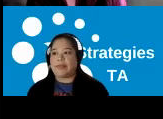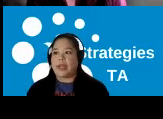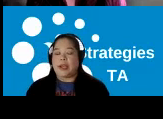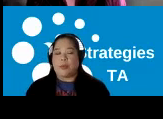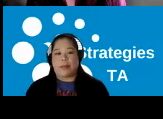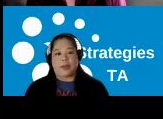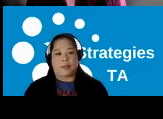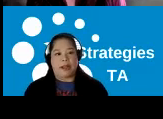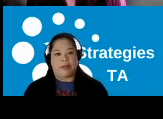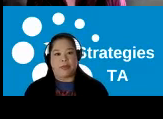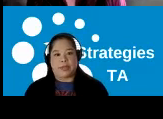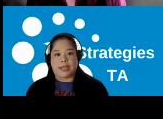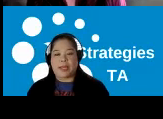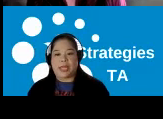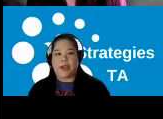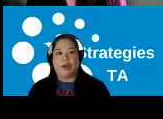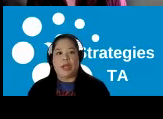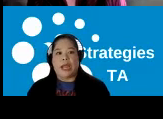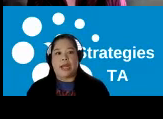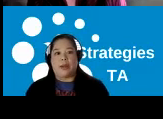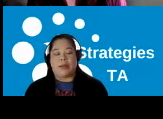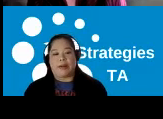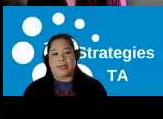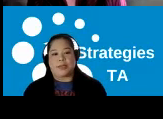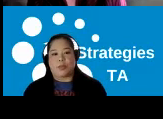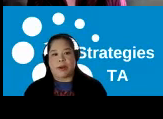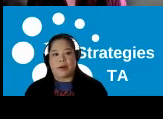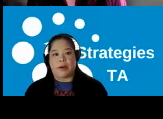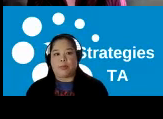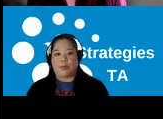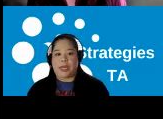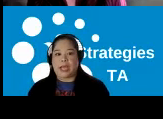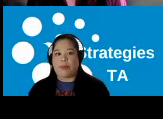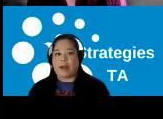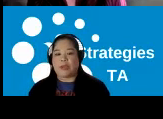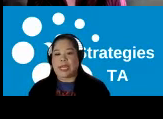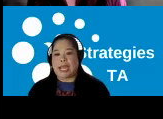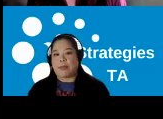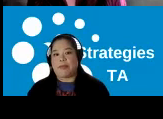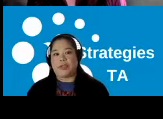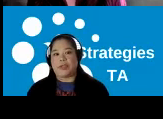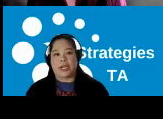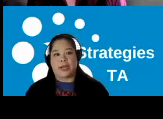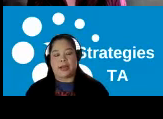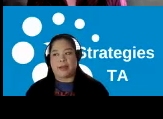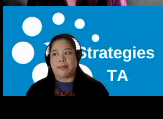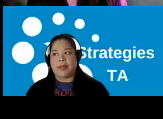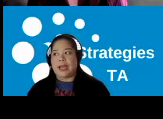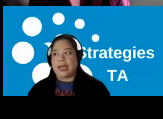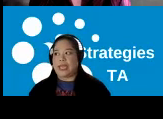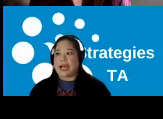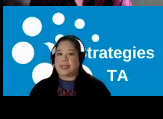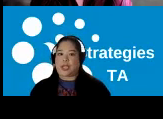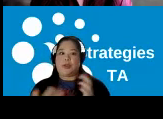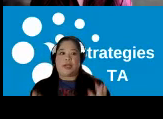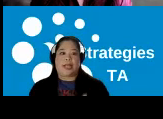of webinars planned for this coming year, and our next webinar will be around looking at prevention. I